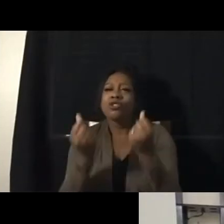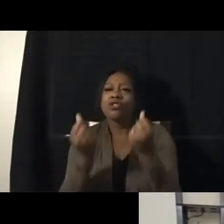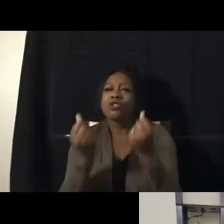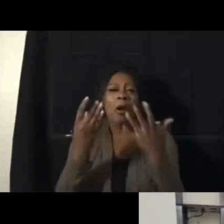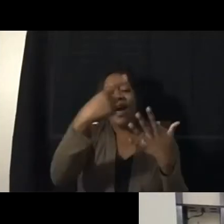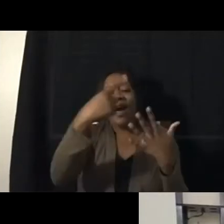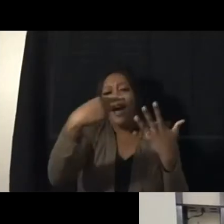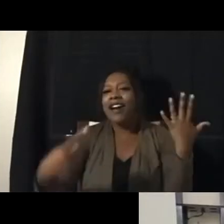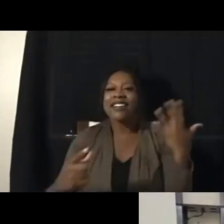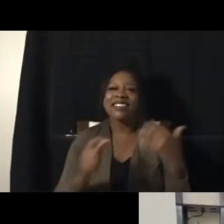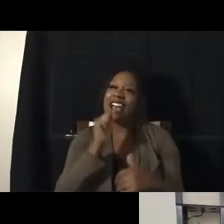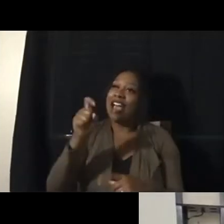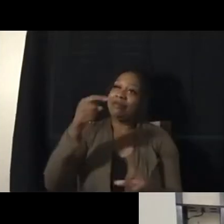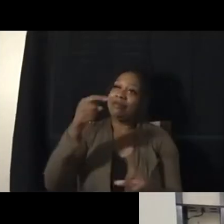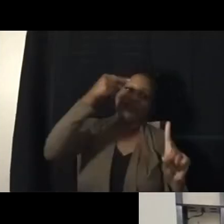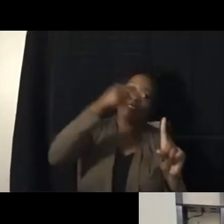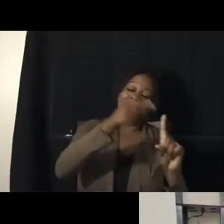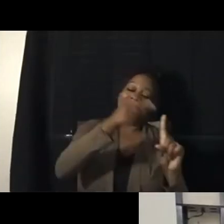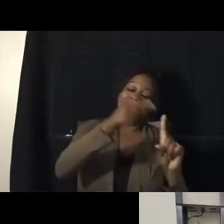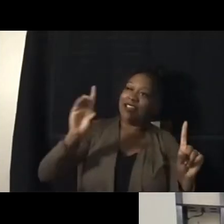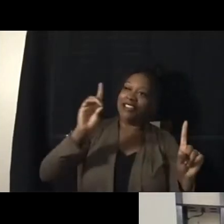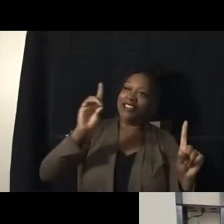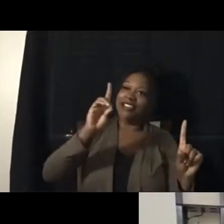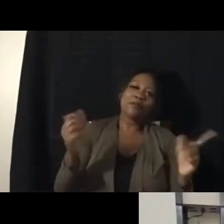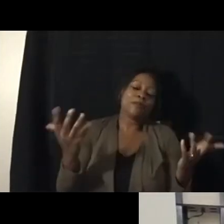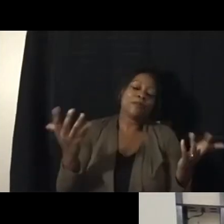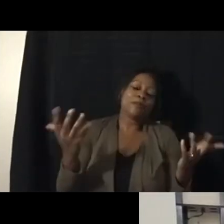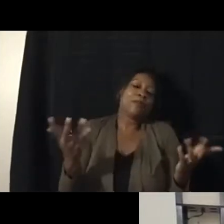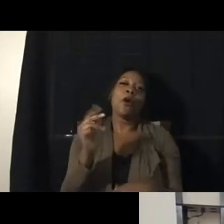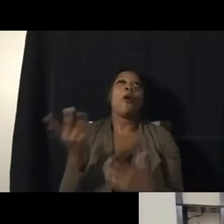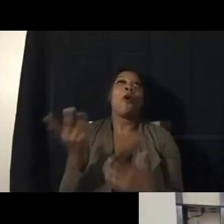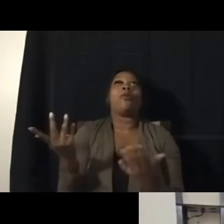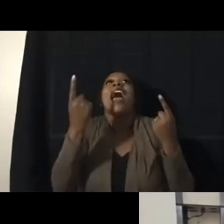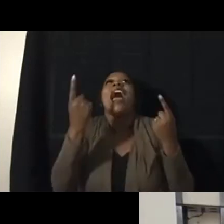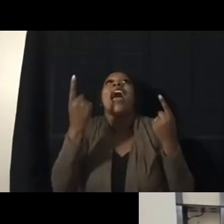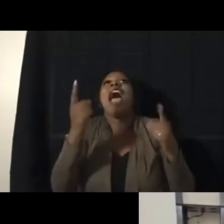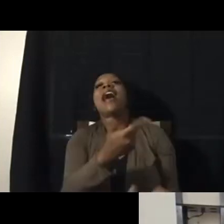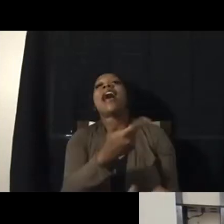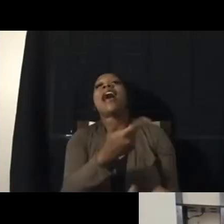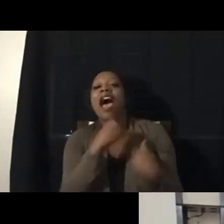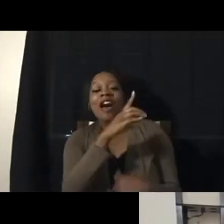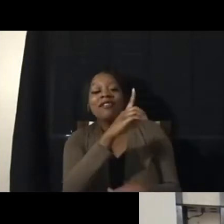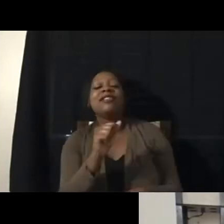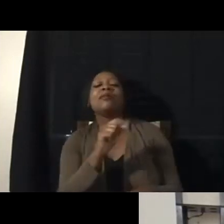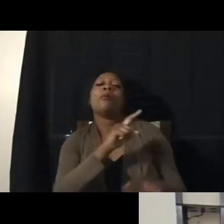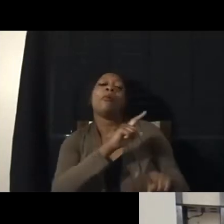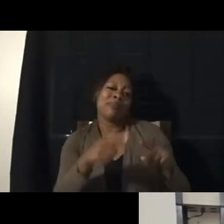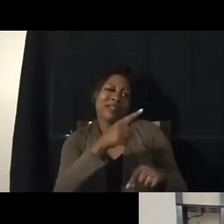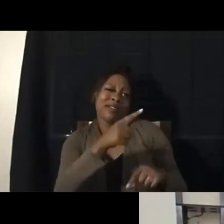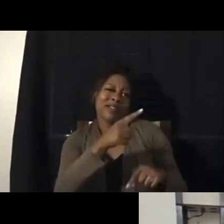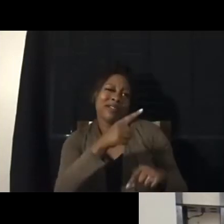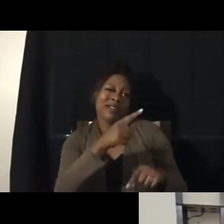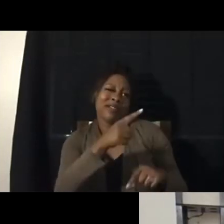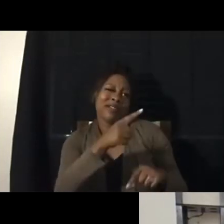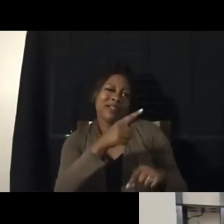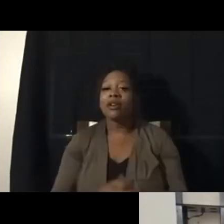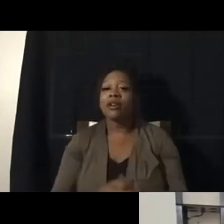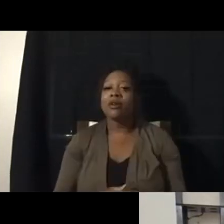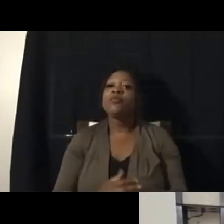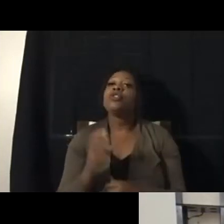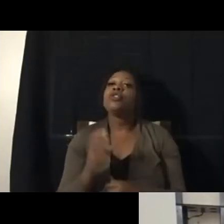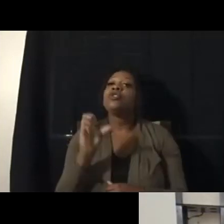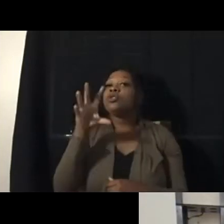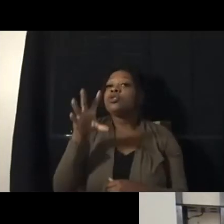to be about their disability. It can just be, they just happen to have a disability. So with that, what do you add to the